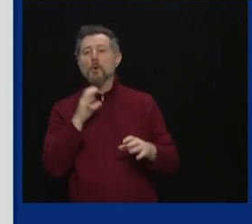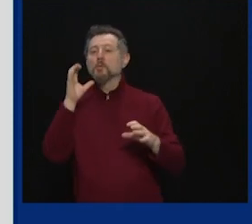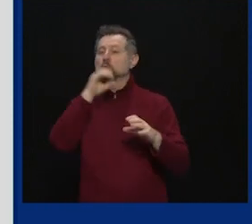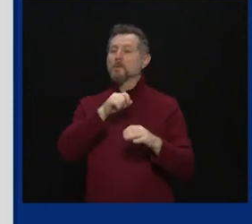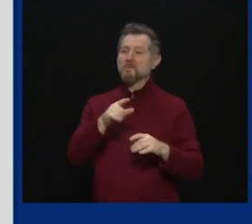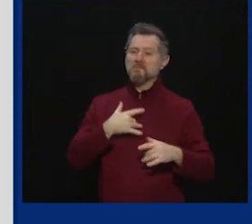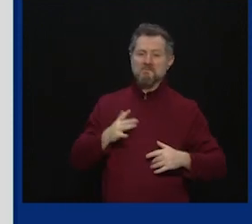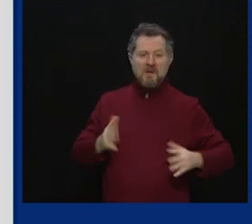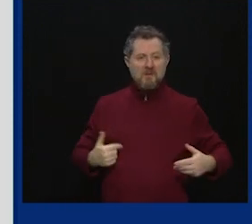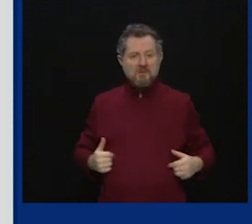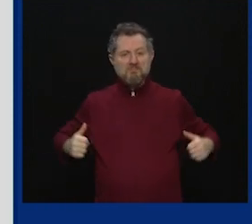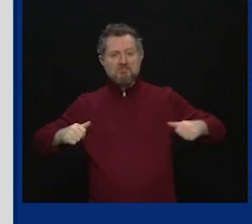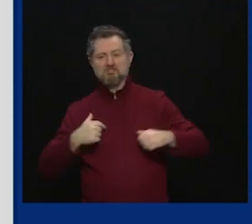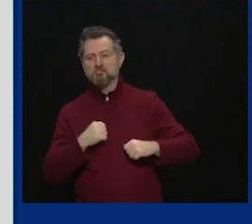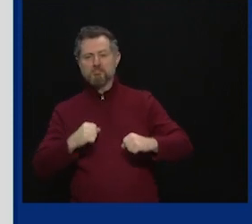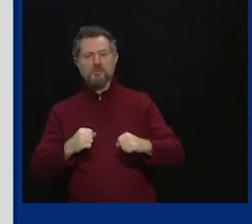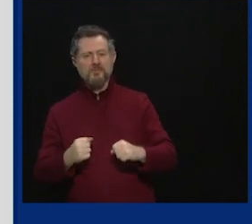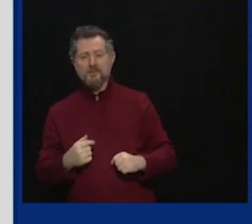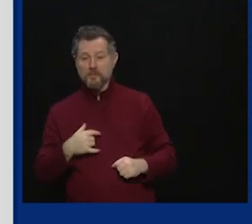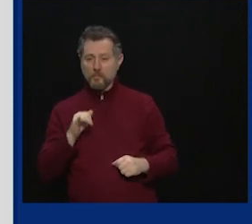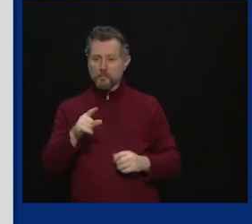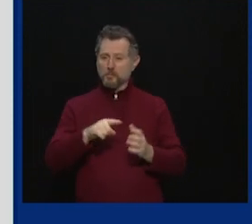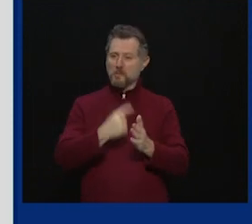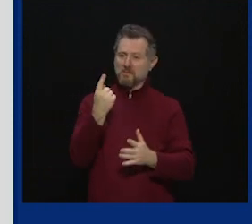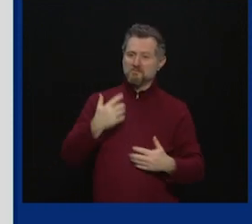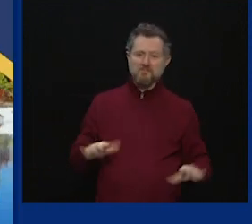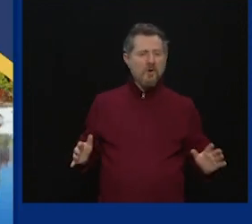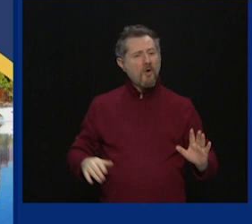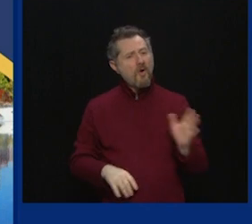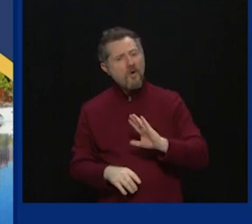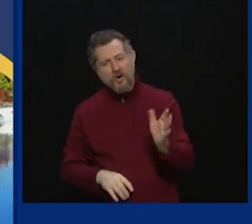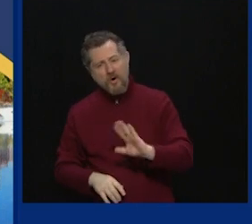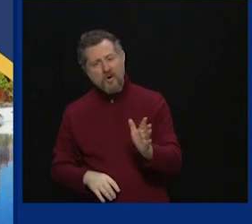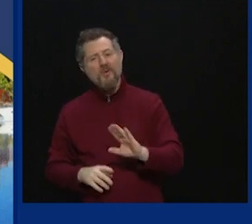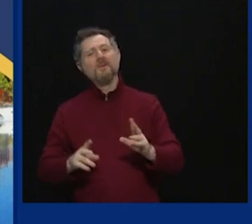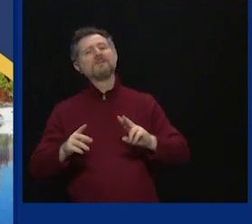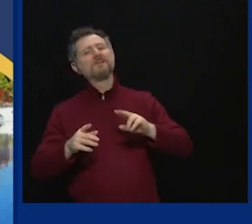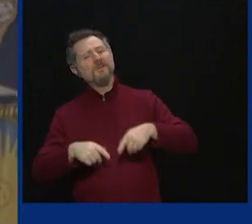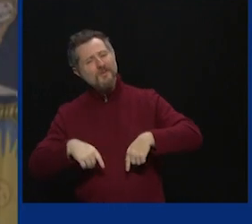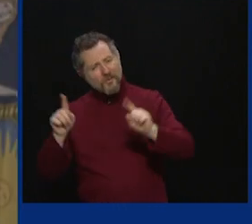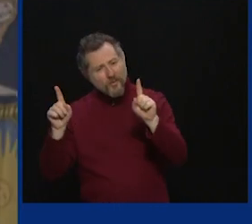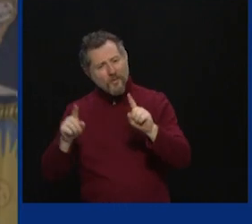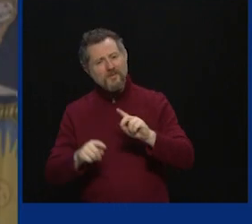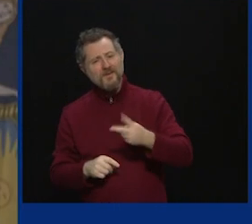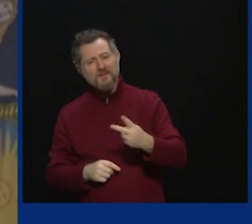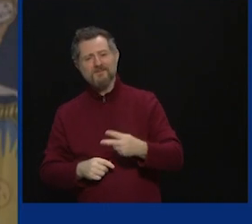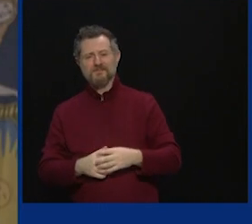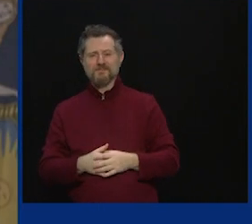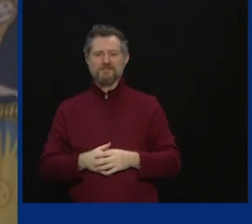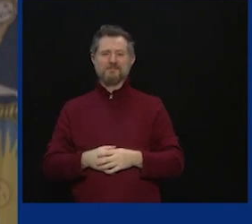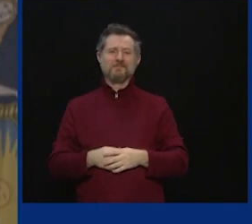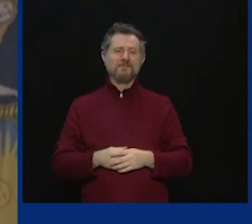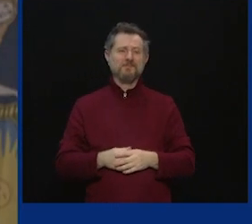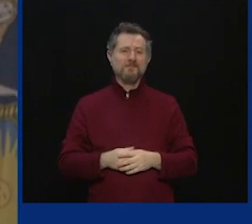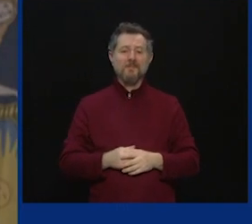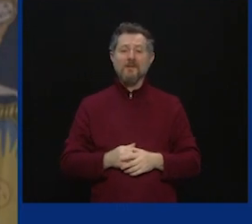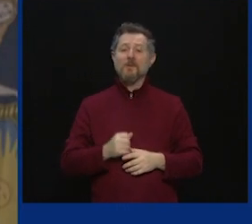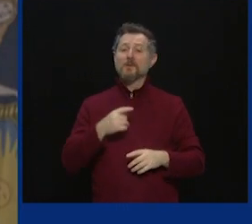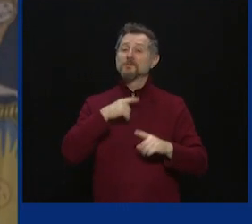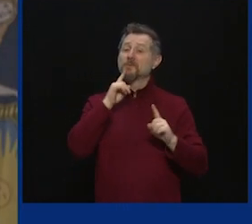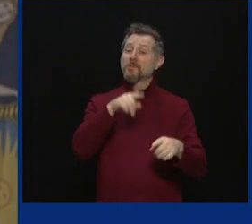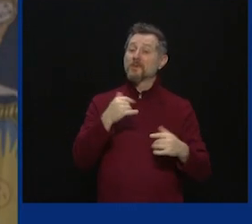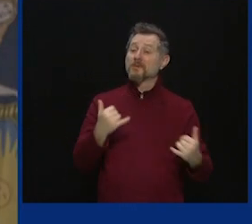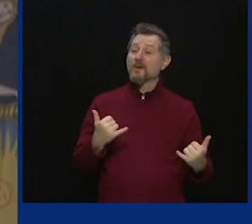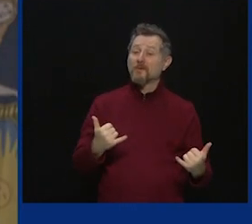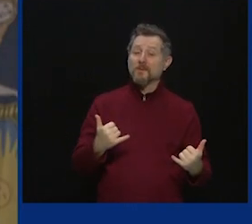had 1 dose of vaccination. You are not. We need to get everybody to get that second dose and get the vaccine. So that's our report for today. I thank our